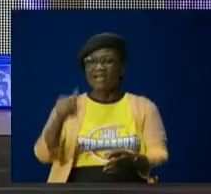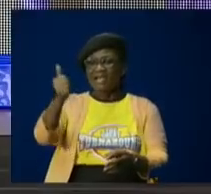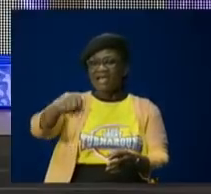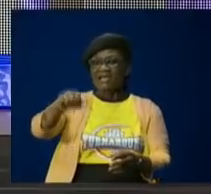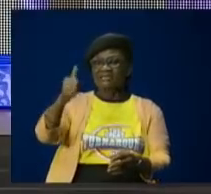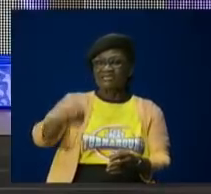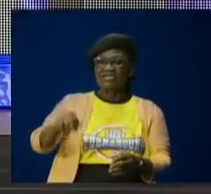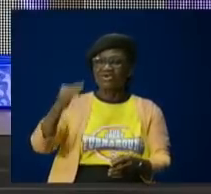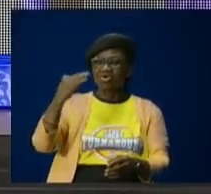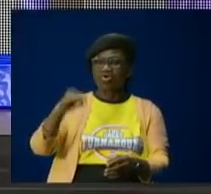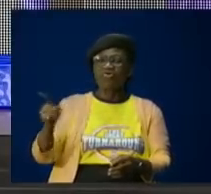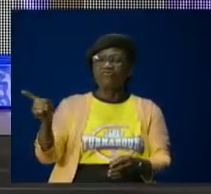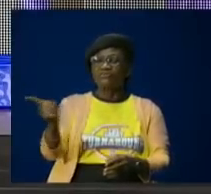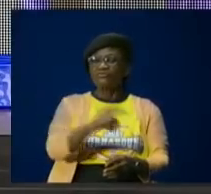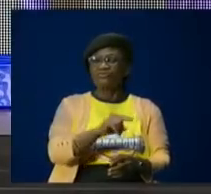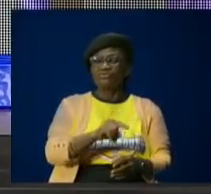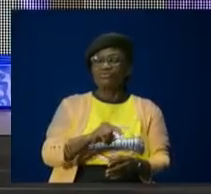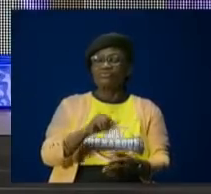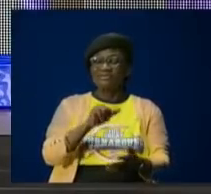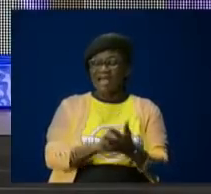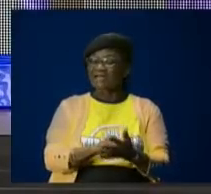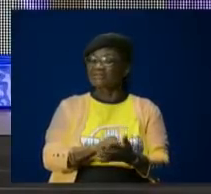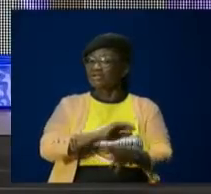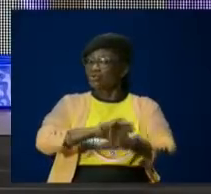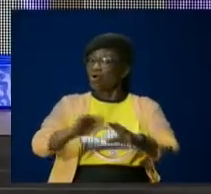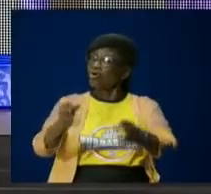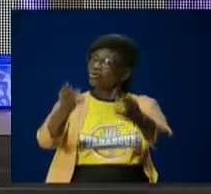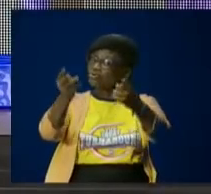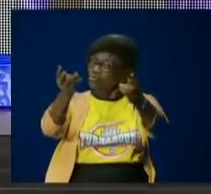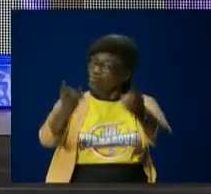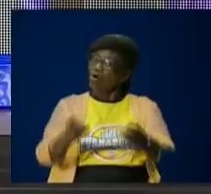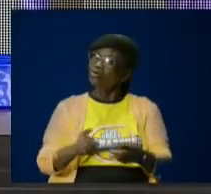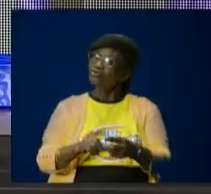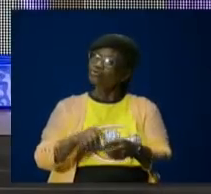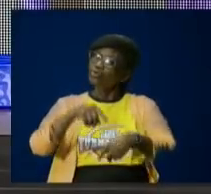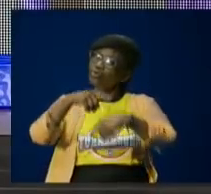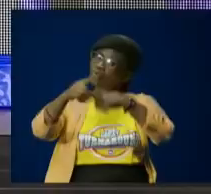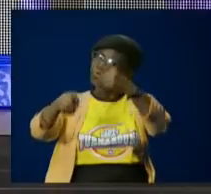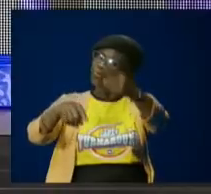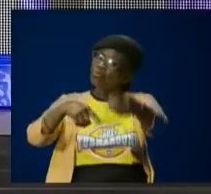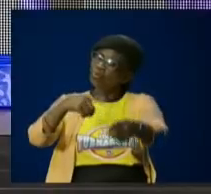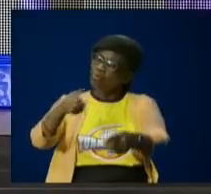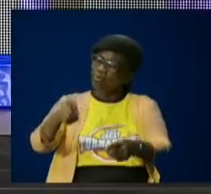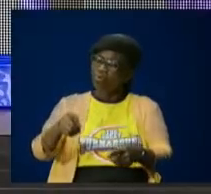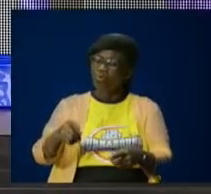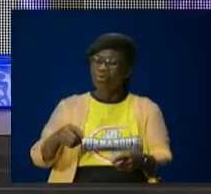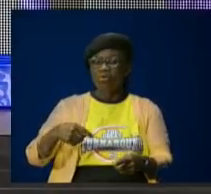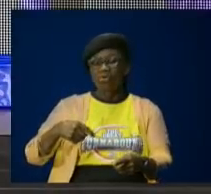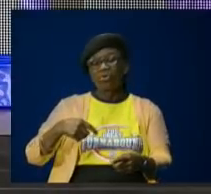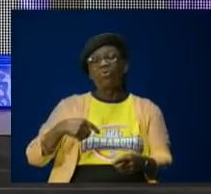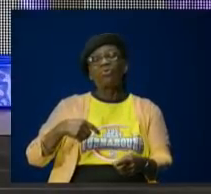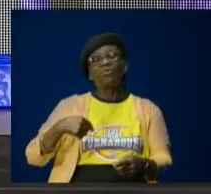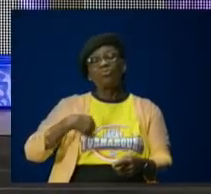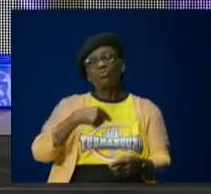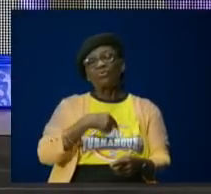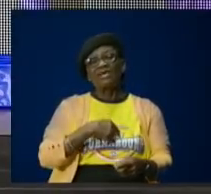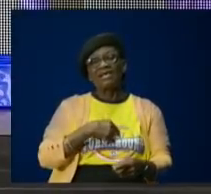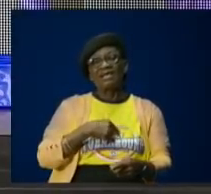go now, all you need to do is, we are leaving at such and such a time, just come late.